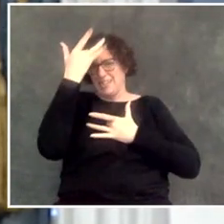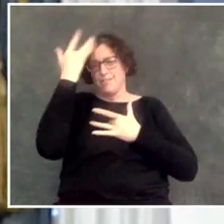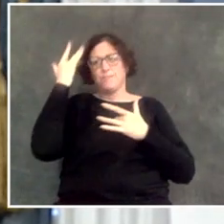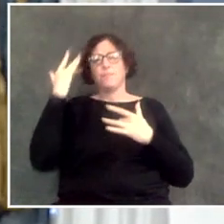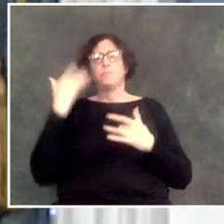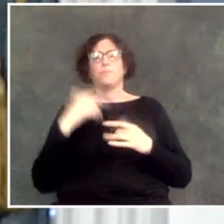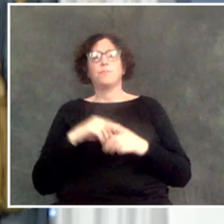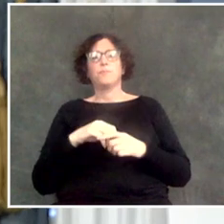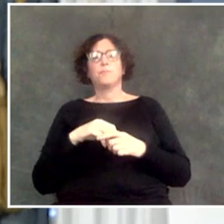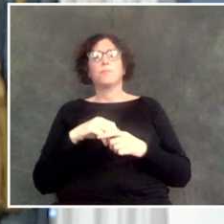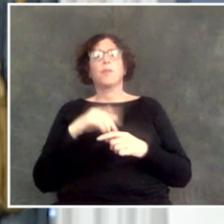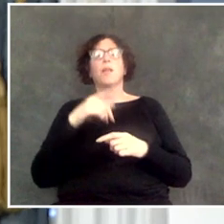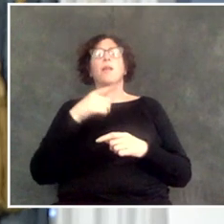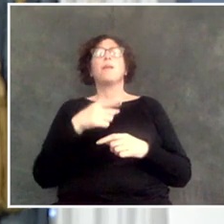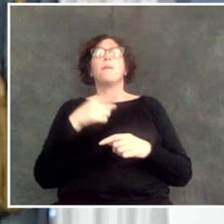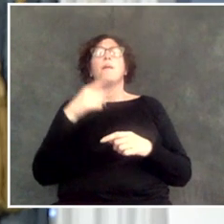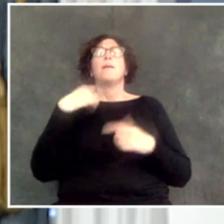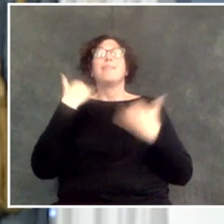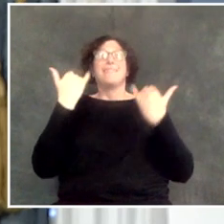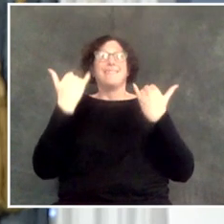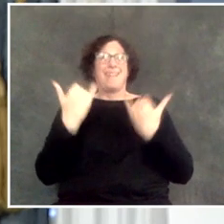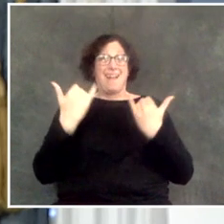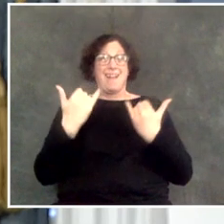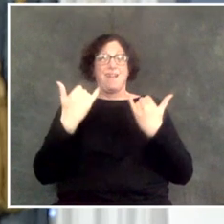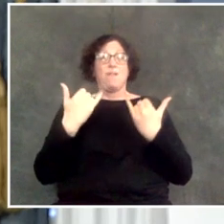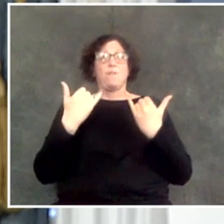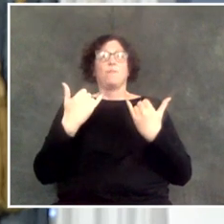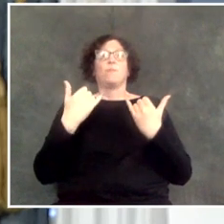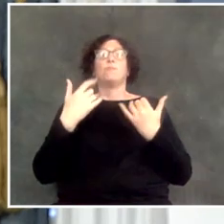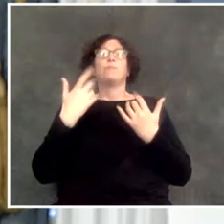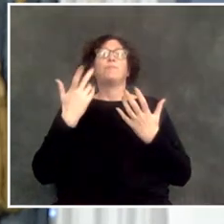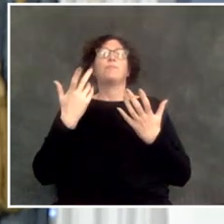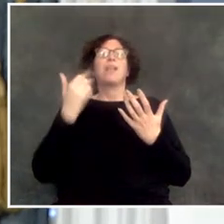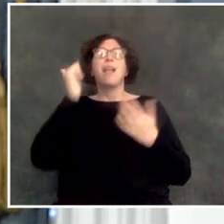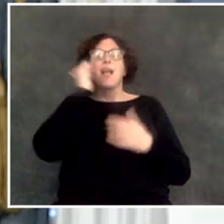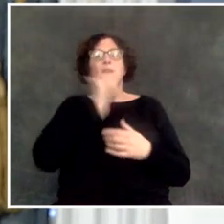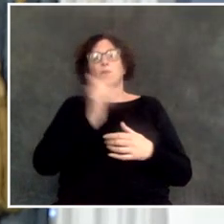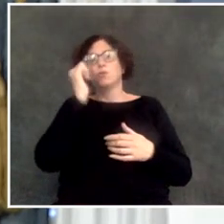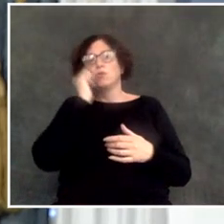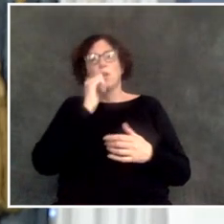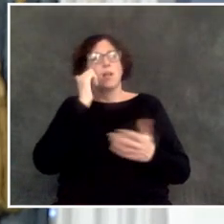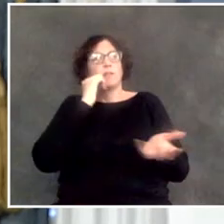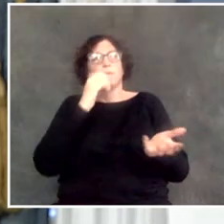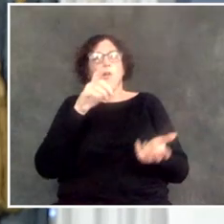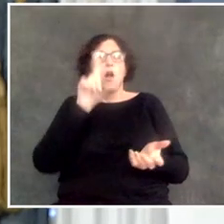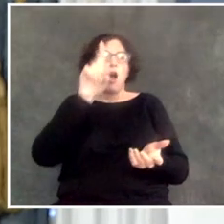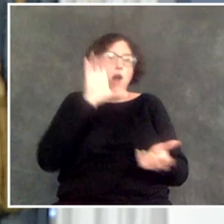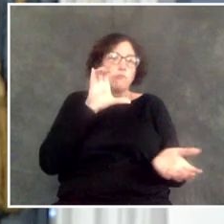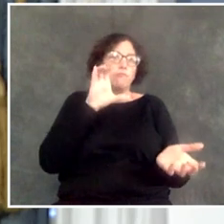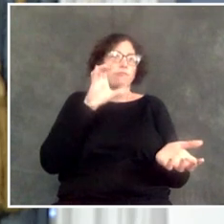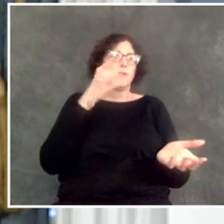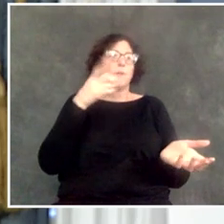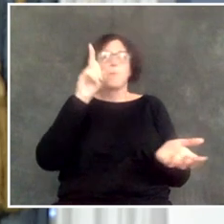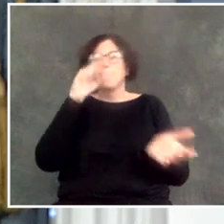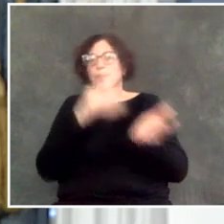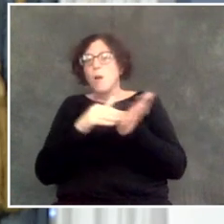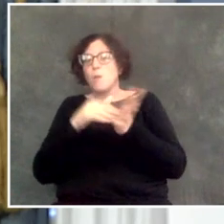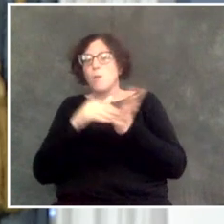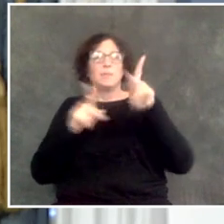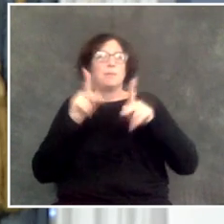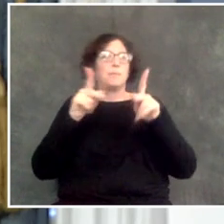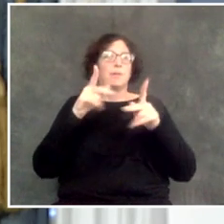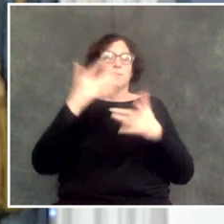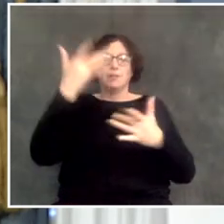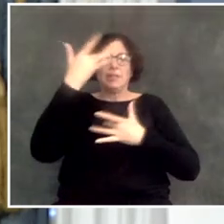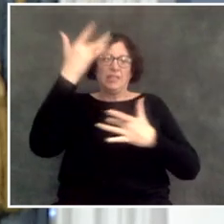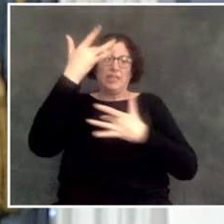every day in the high hundreds or the low thousands of people developing positive tests,